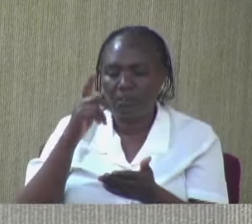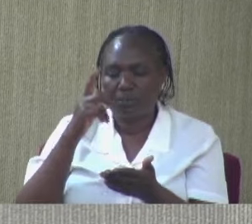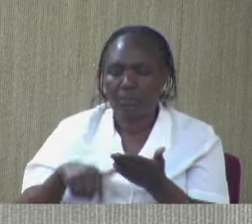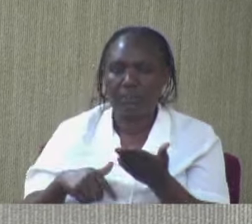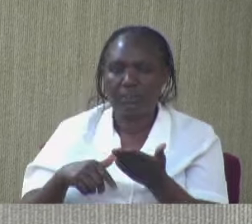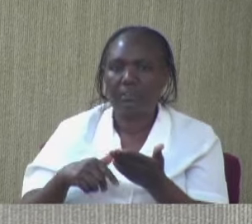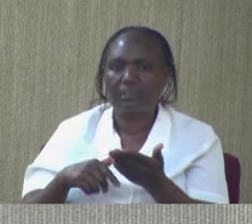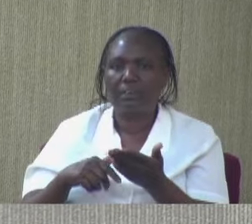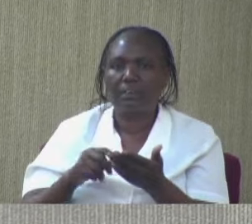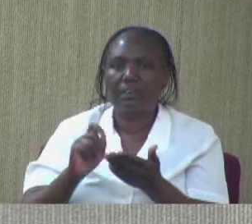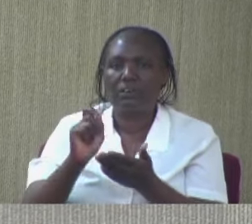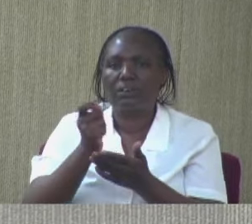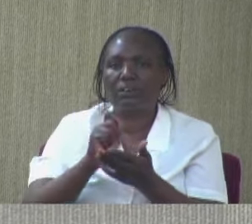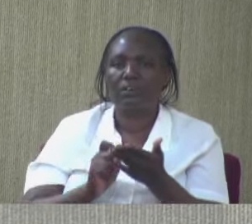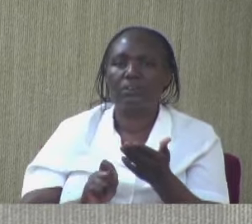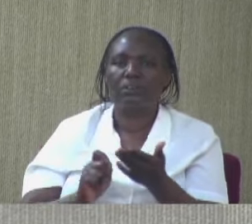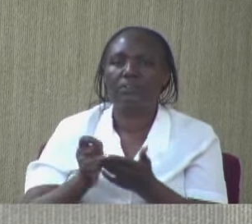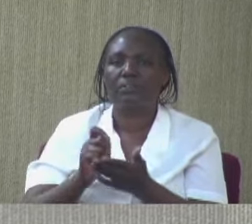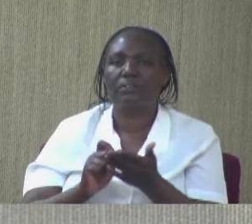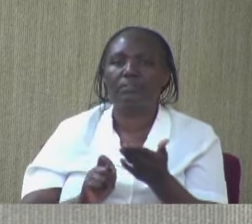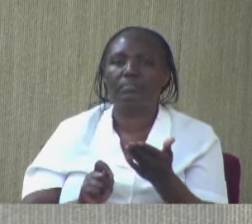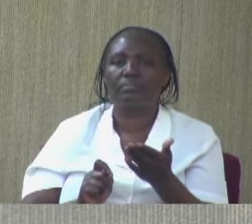session. Quote,